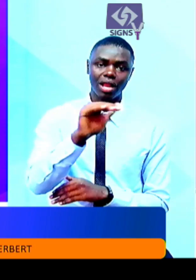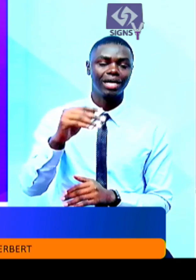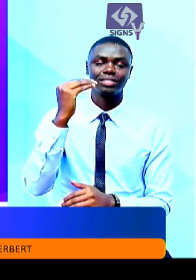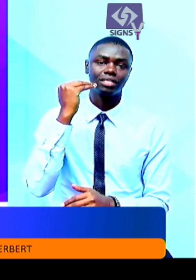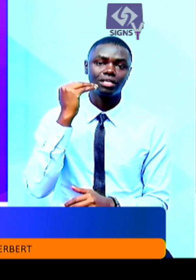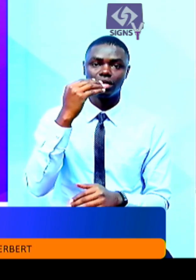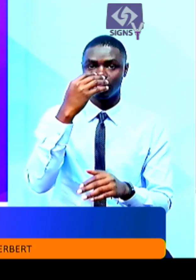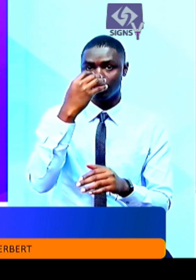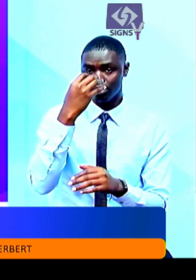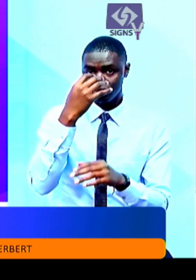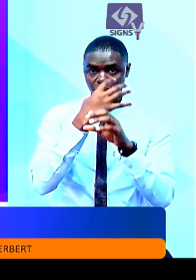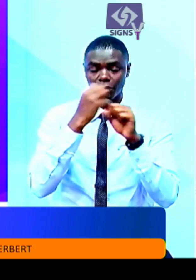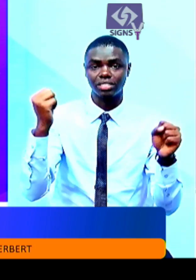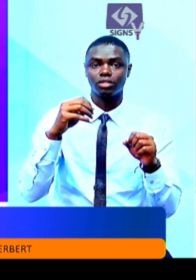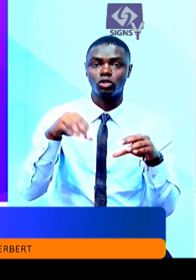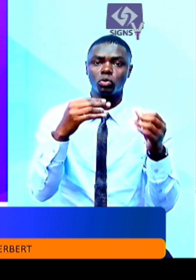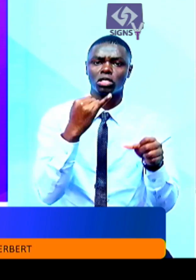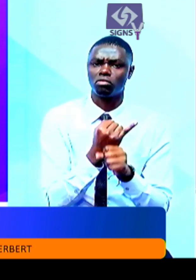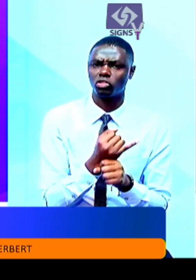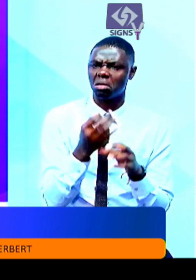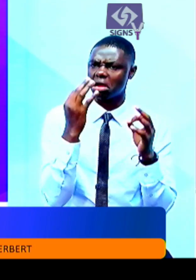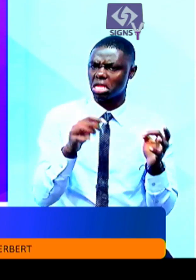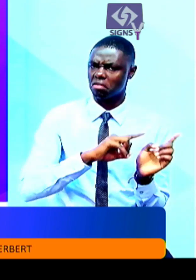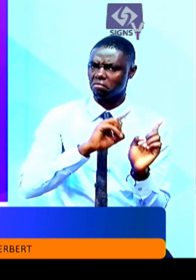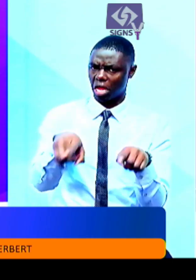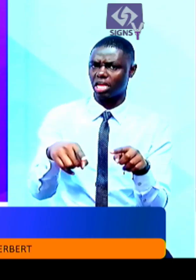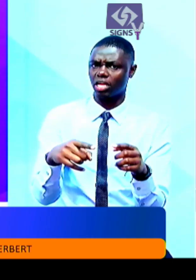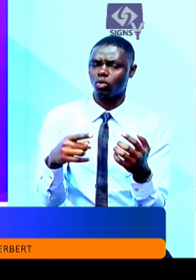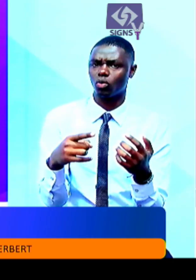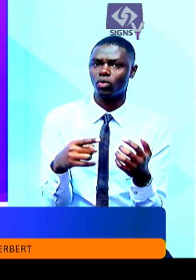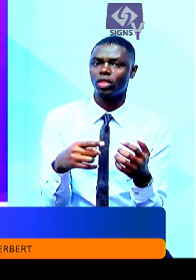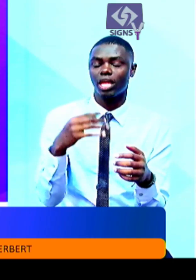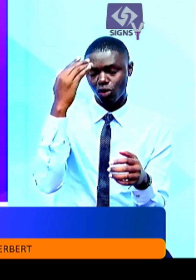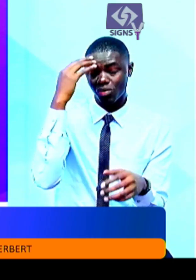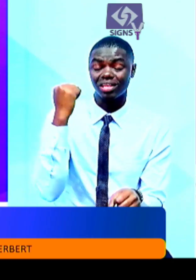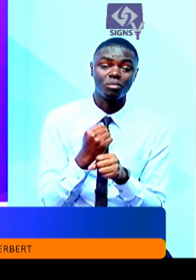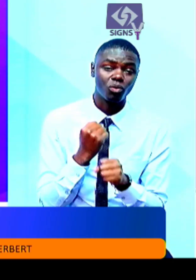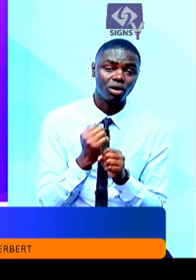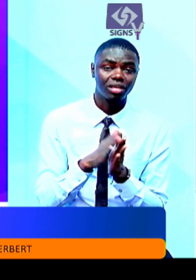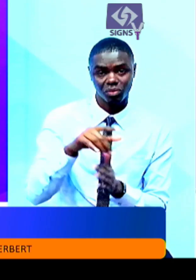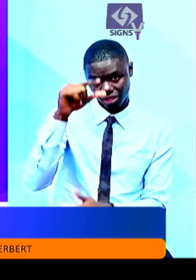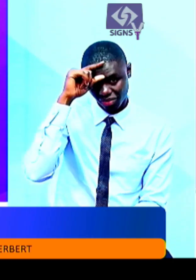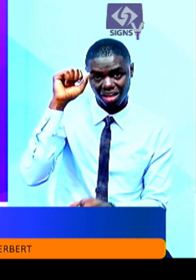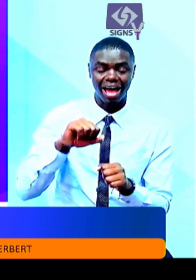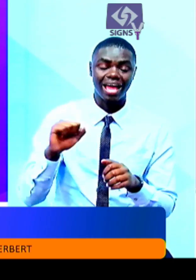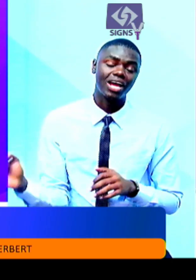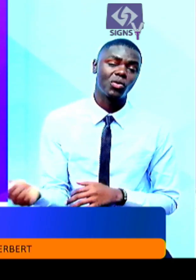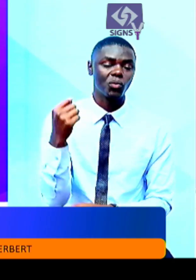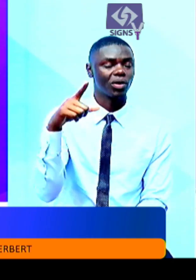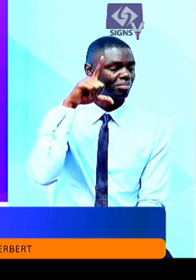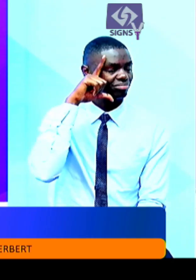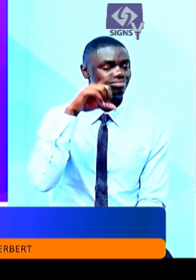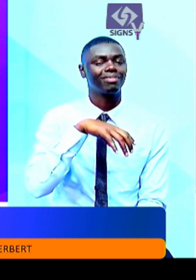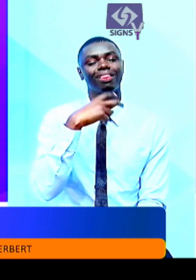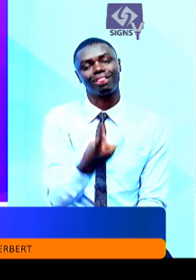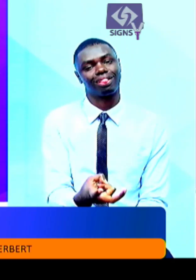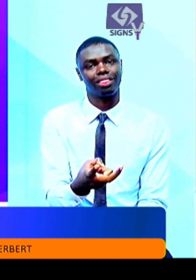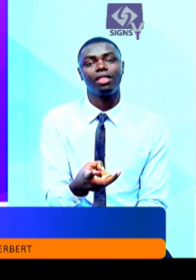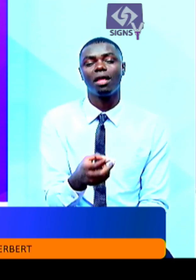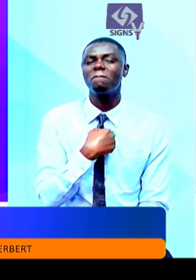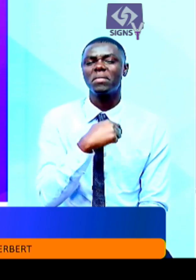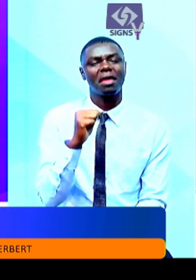give you a job. I told them, if I can go to bed knowing I'm working for this government, I can wake up dead. So I can't go.